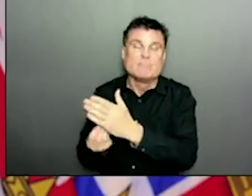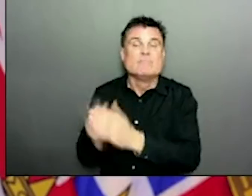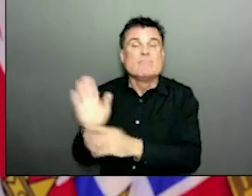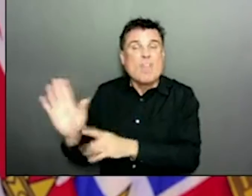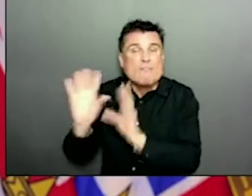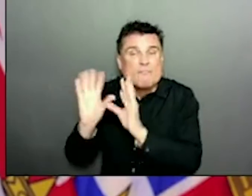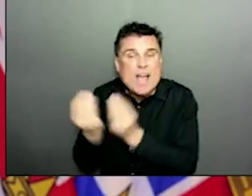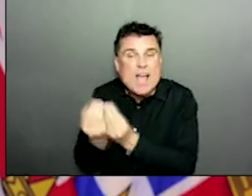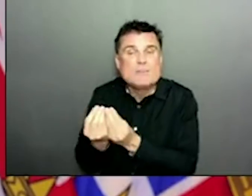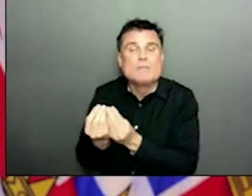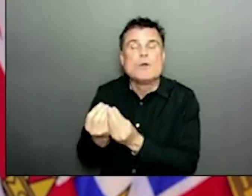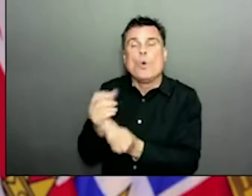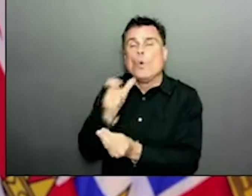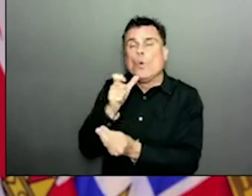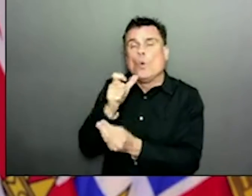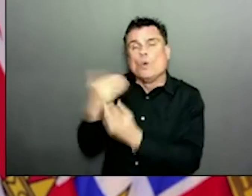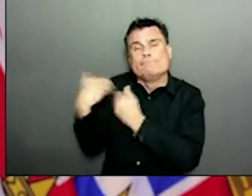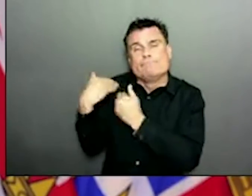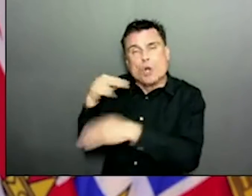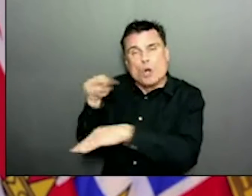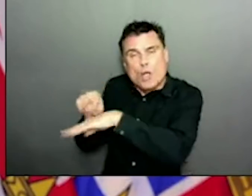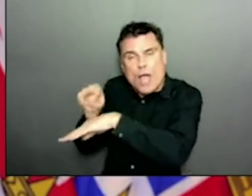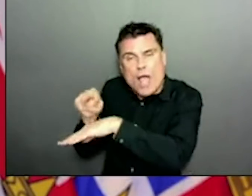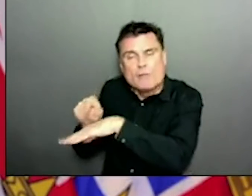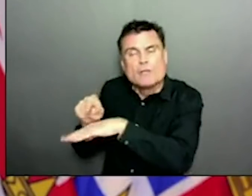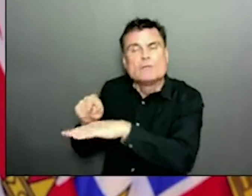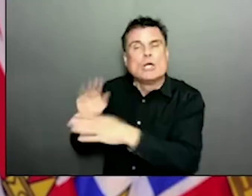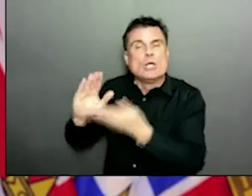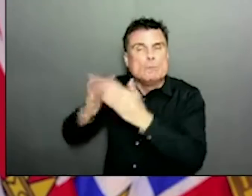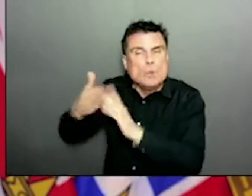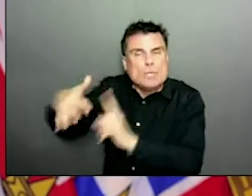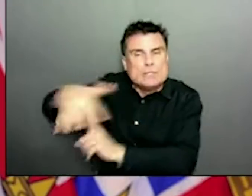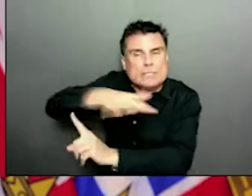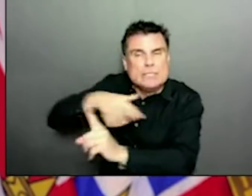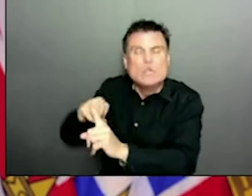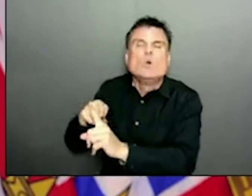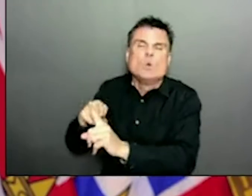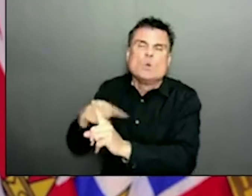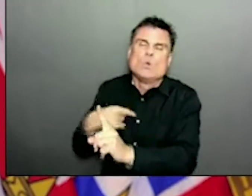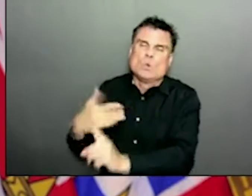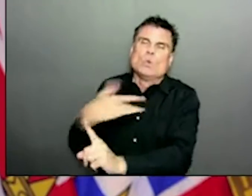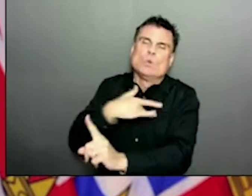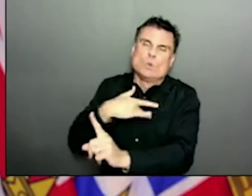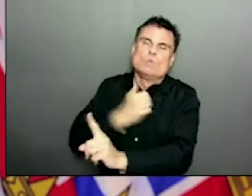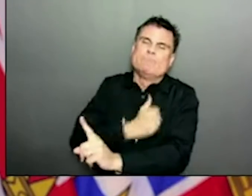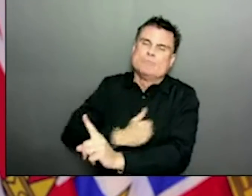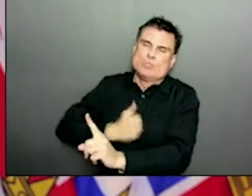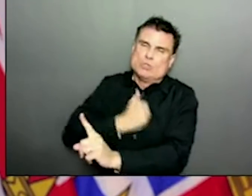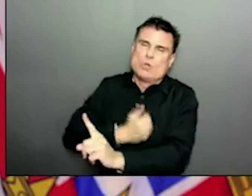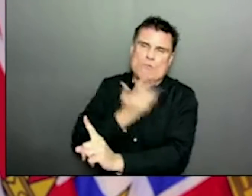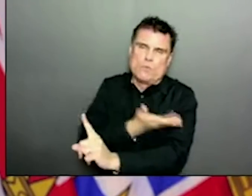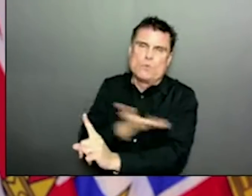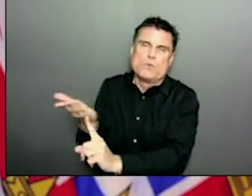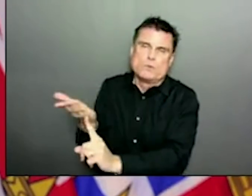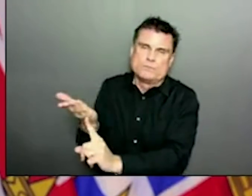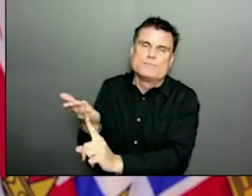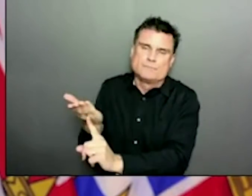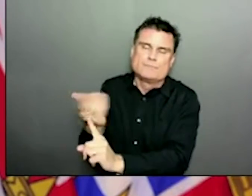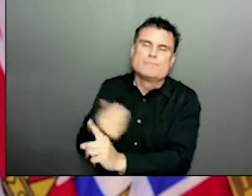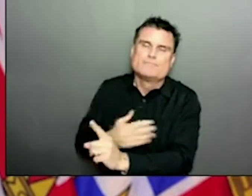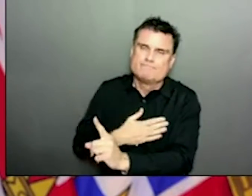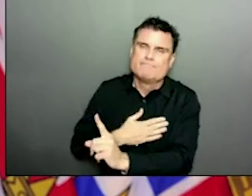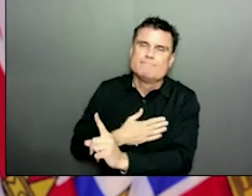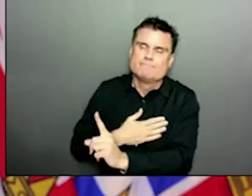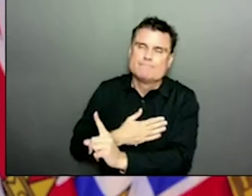providers, and to communities. We feel your loss, particularly at this time of year and this time in